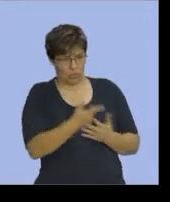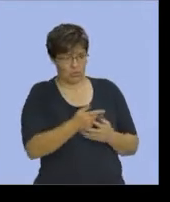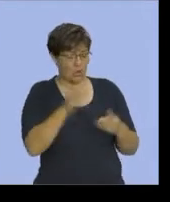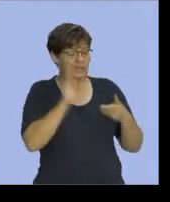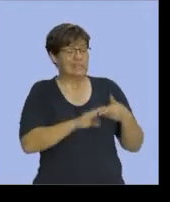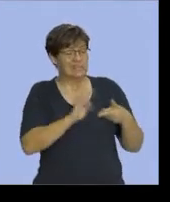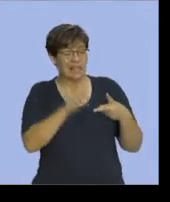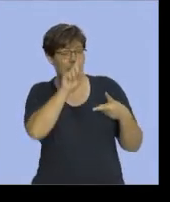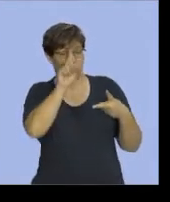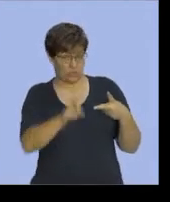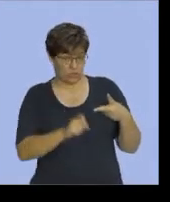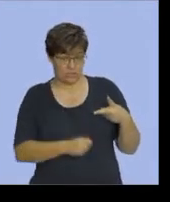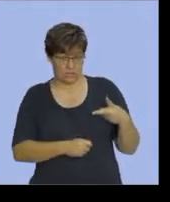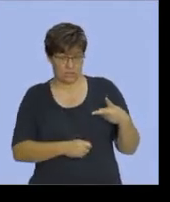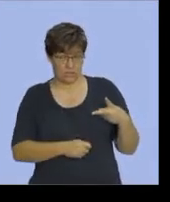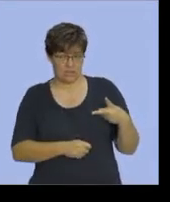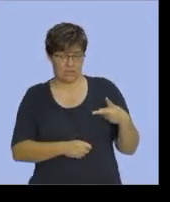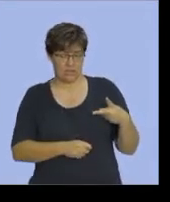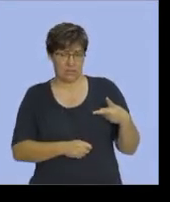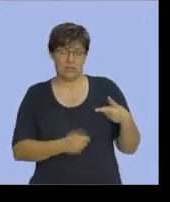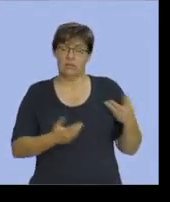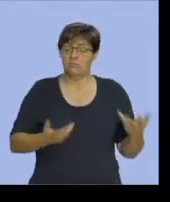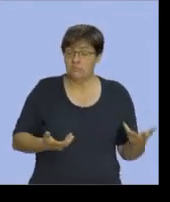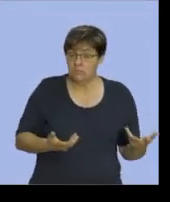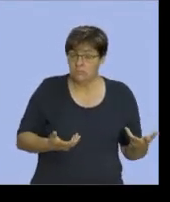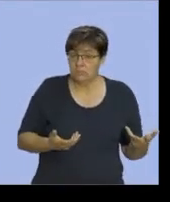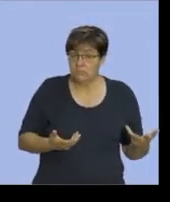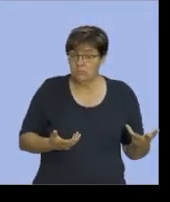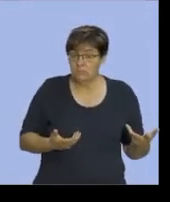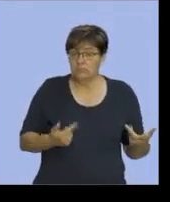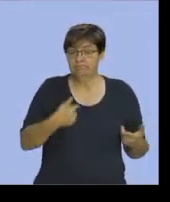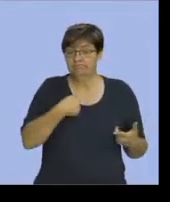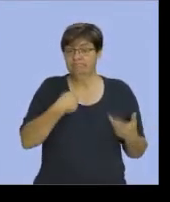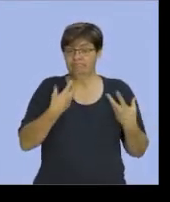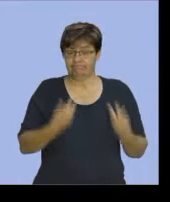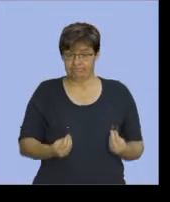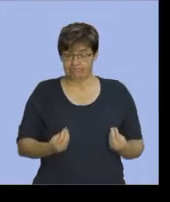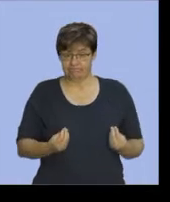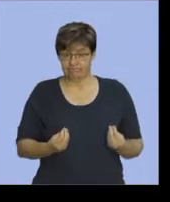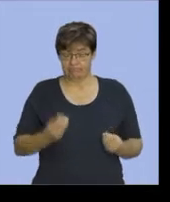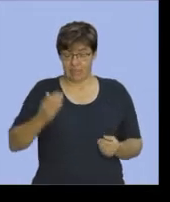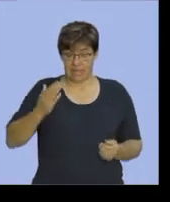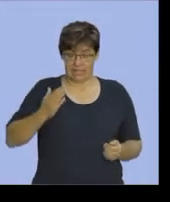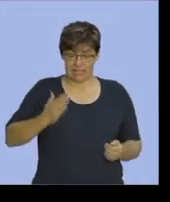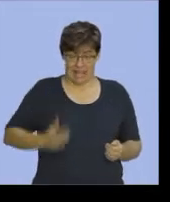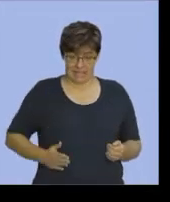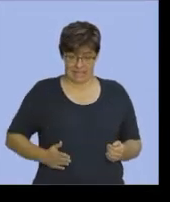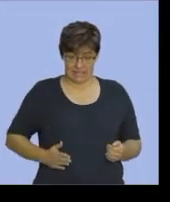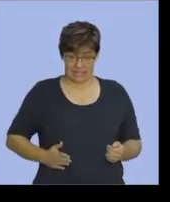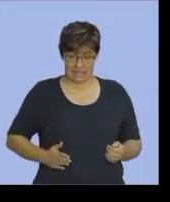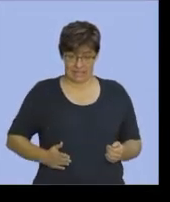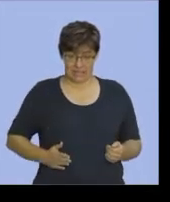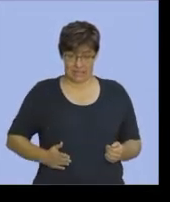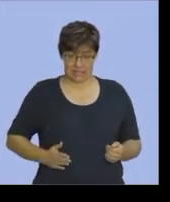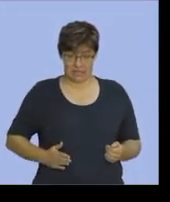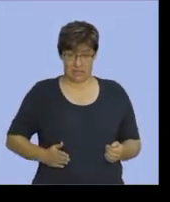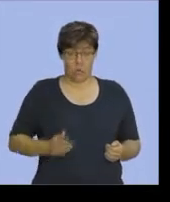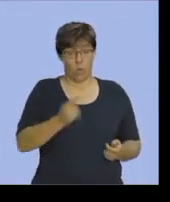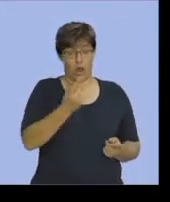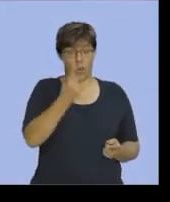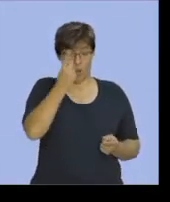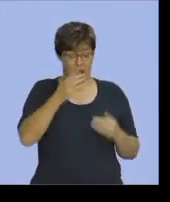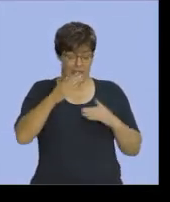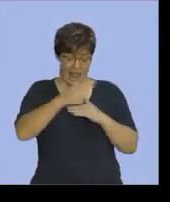to answer the second question that I asked you, to say, can I then find a side given